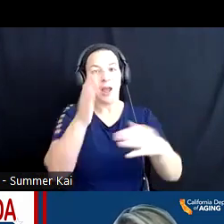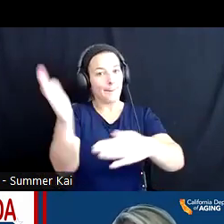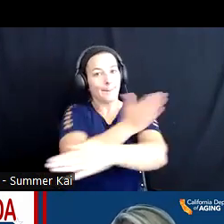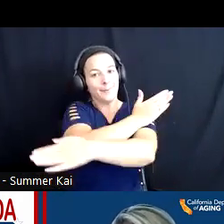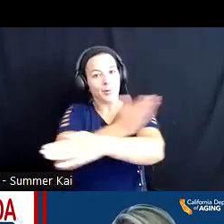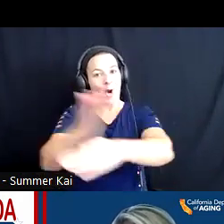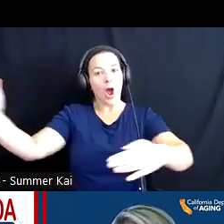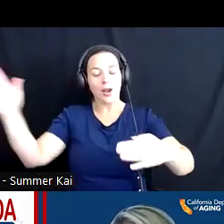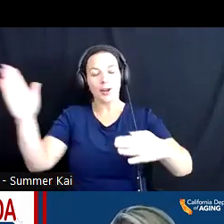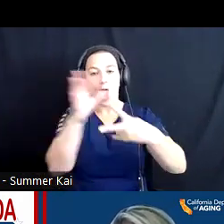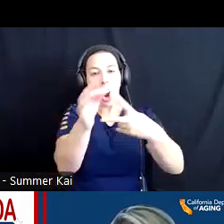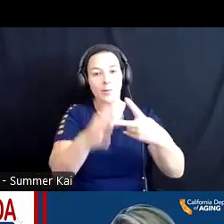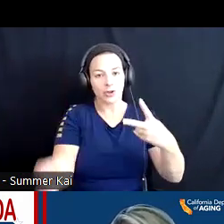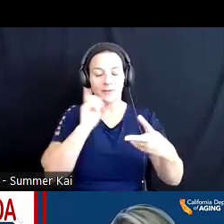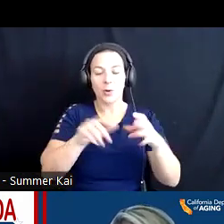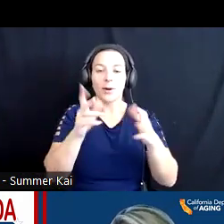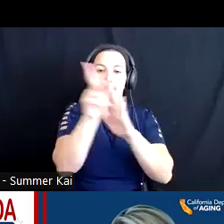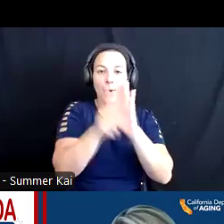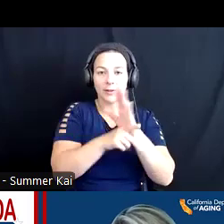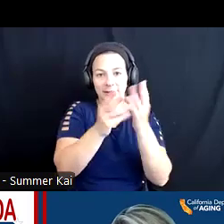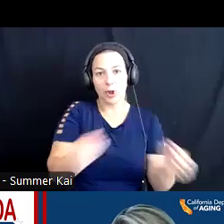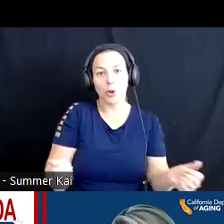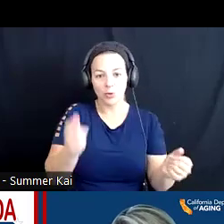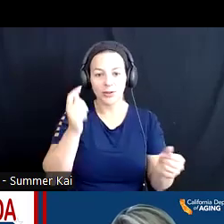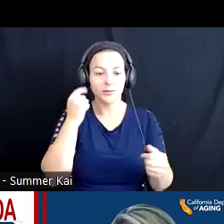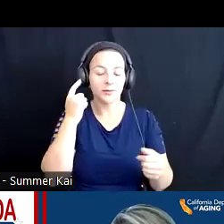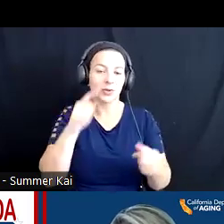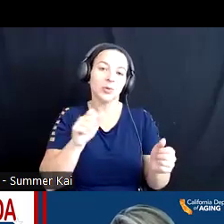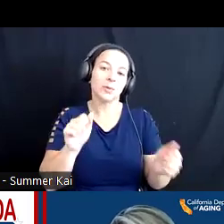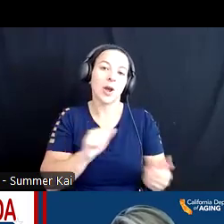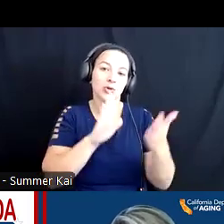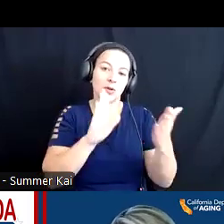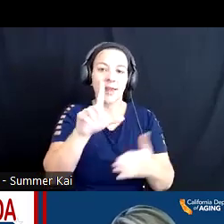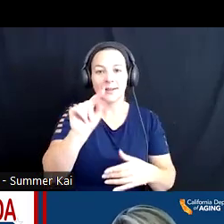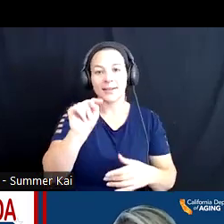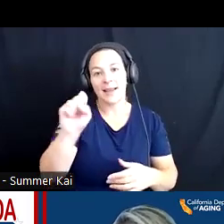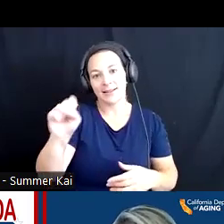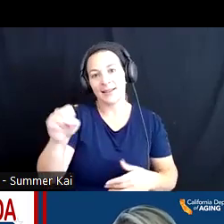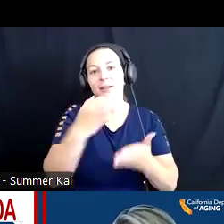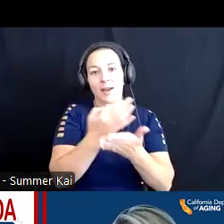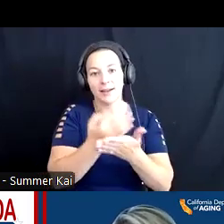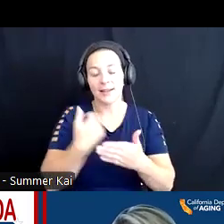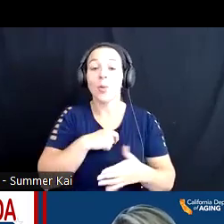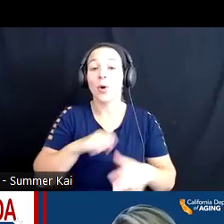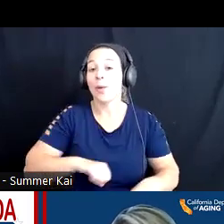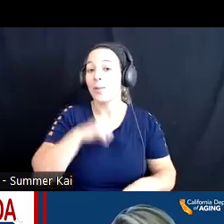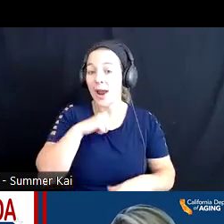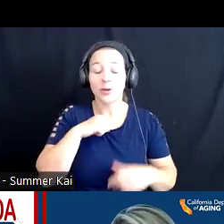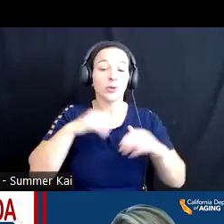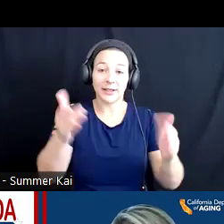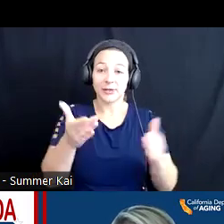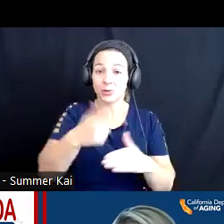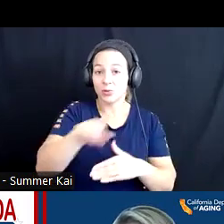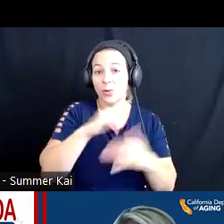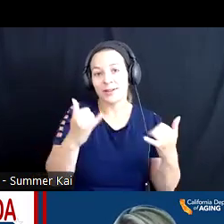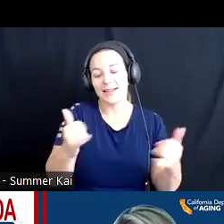and program solutions to get at this issue of LTSS financing. And we're so proud to be introducing you today to